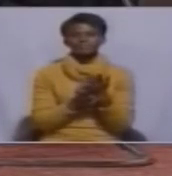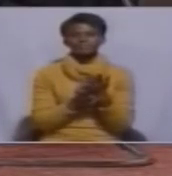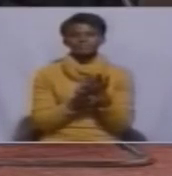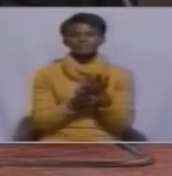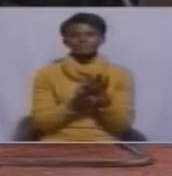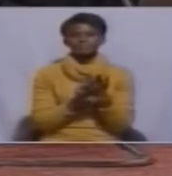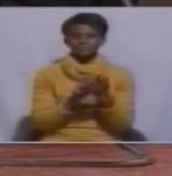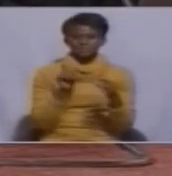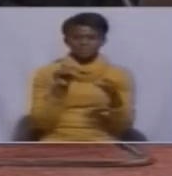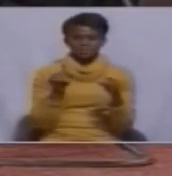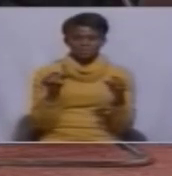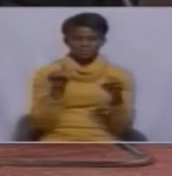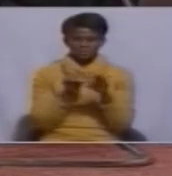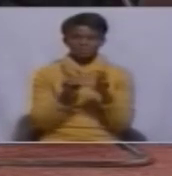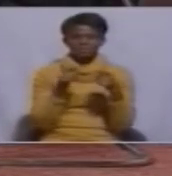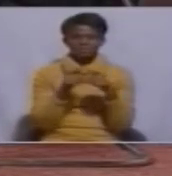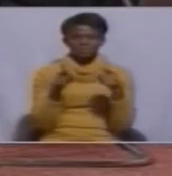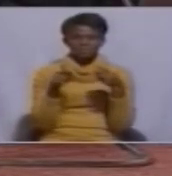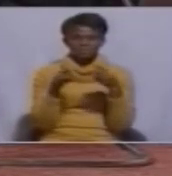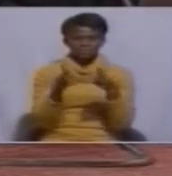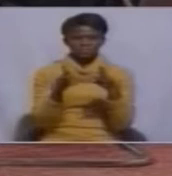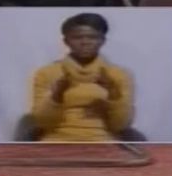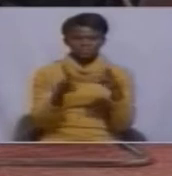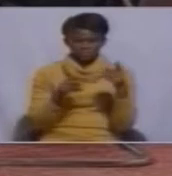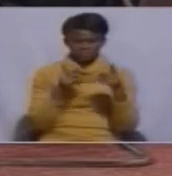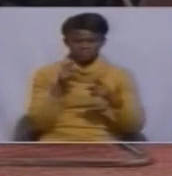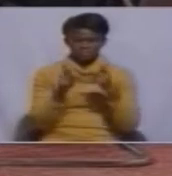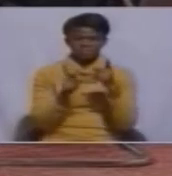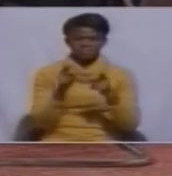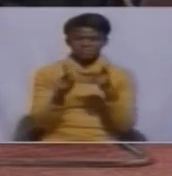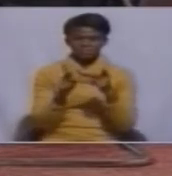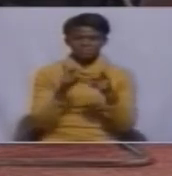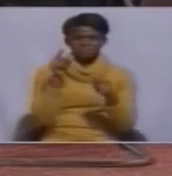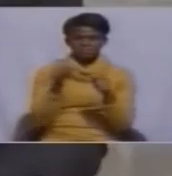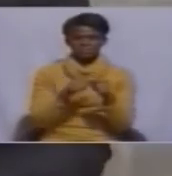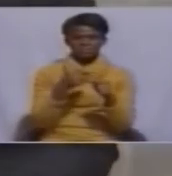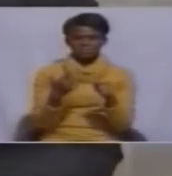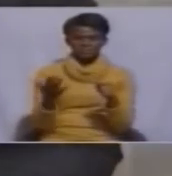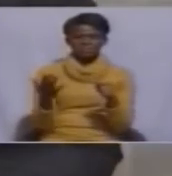On the other hand, the process of subjecting everything